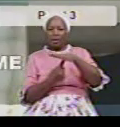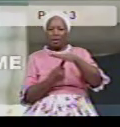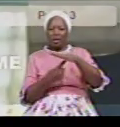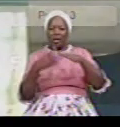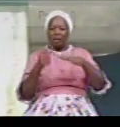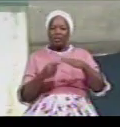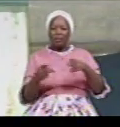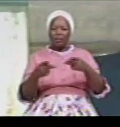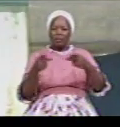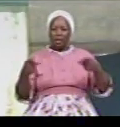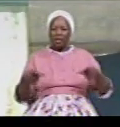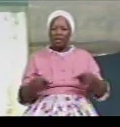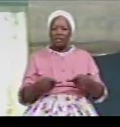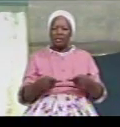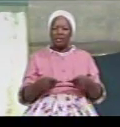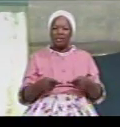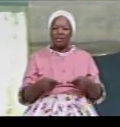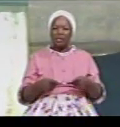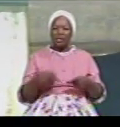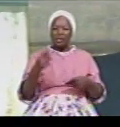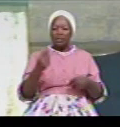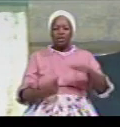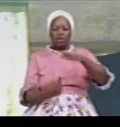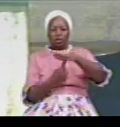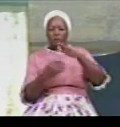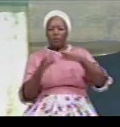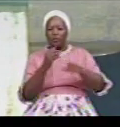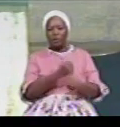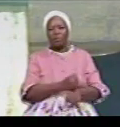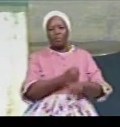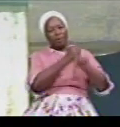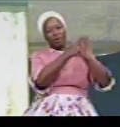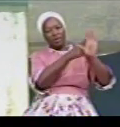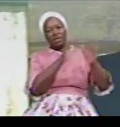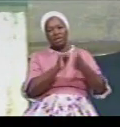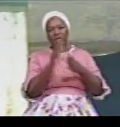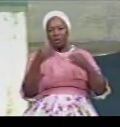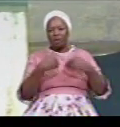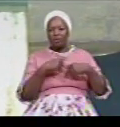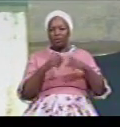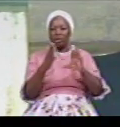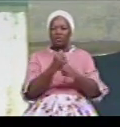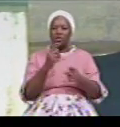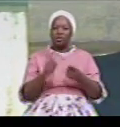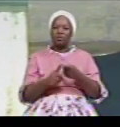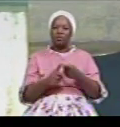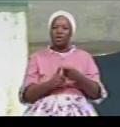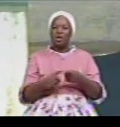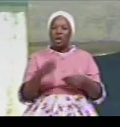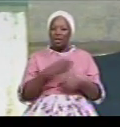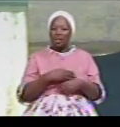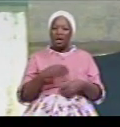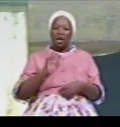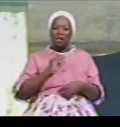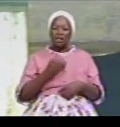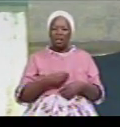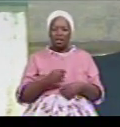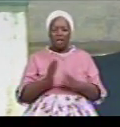place, the top of the mountain that you ought to reach. He outlined for